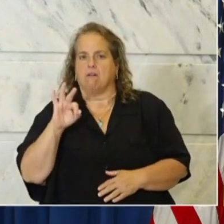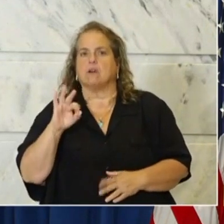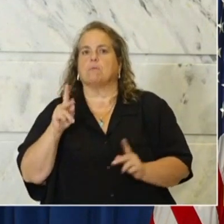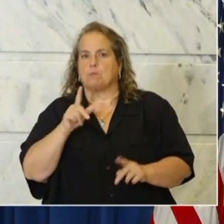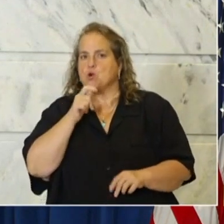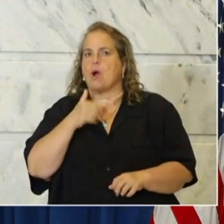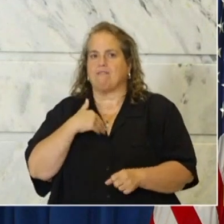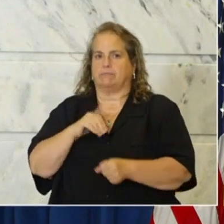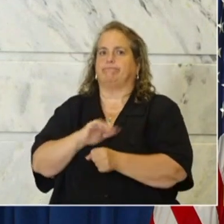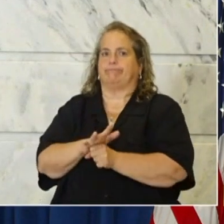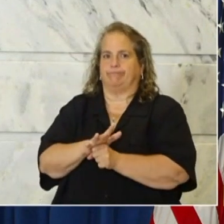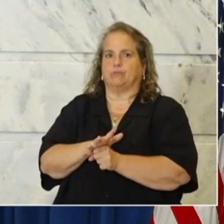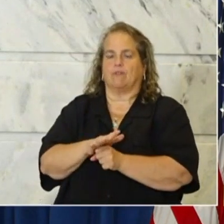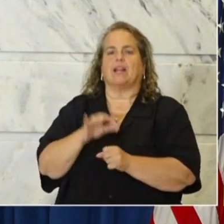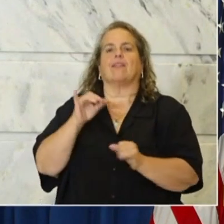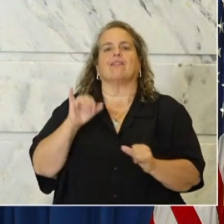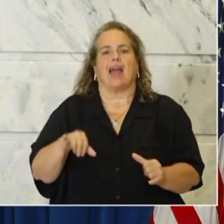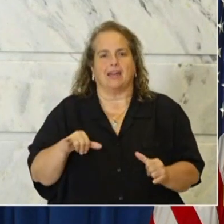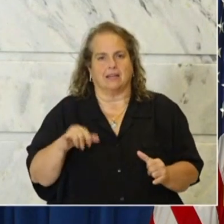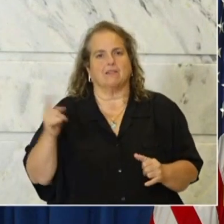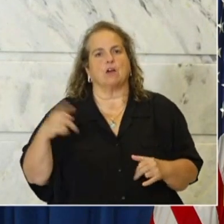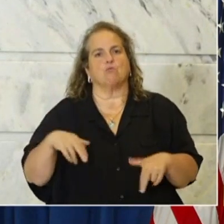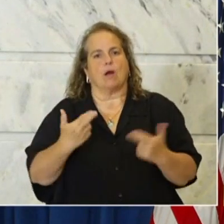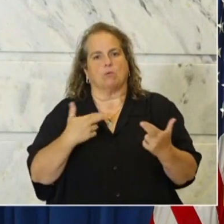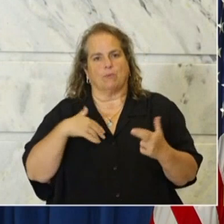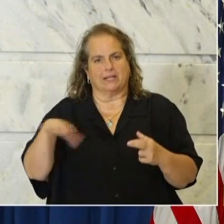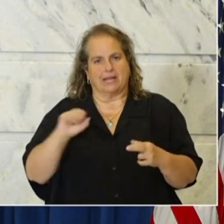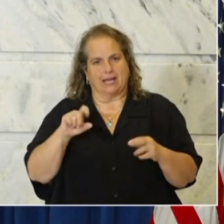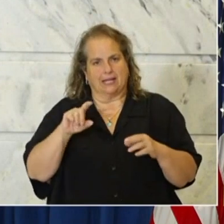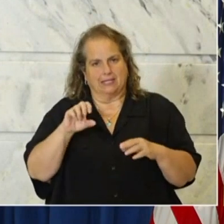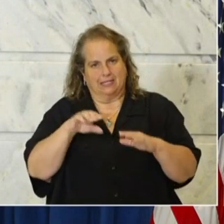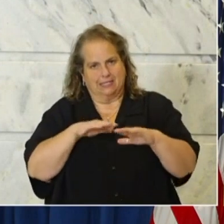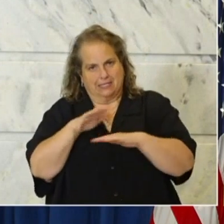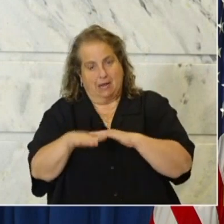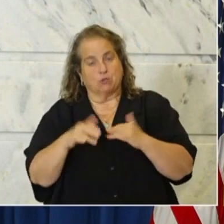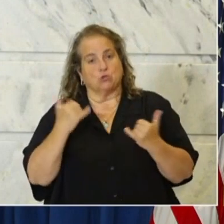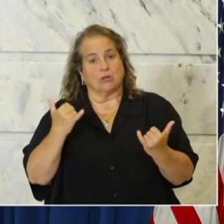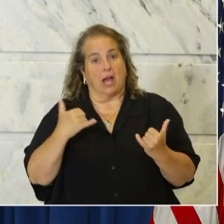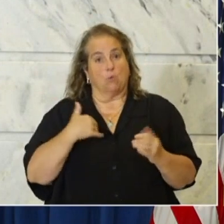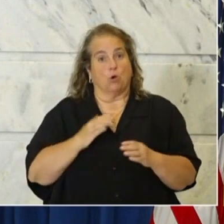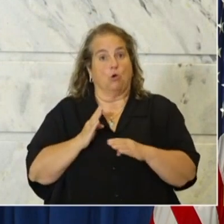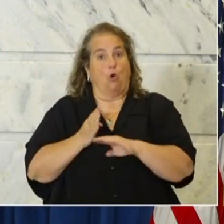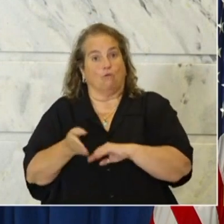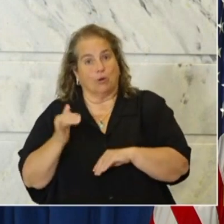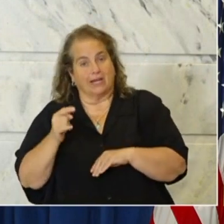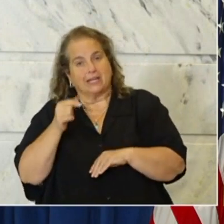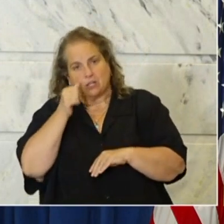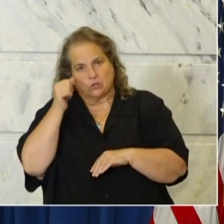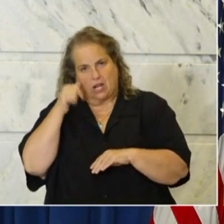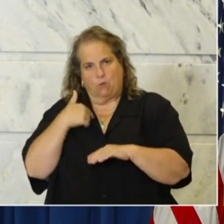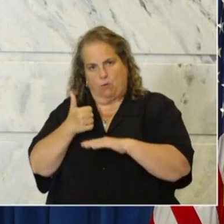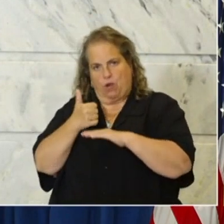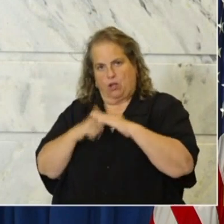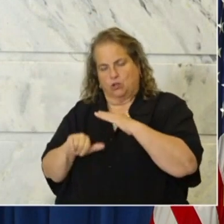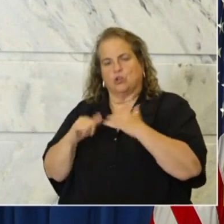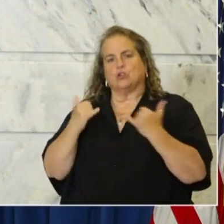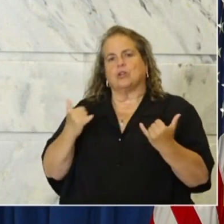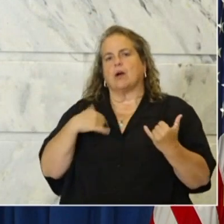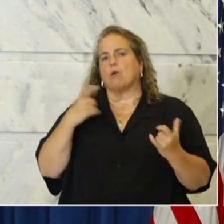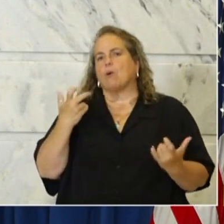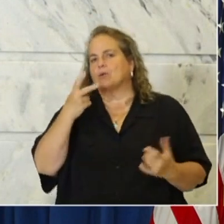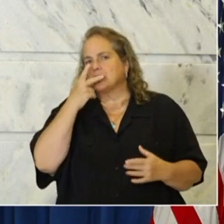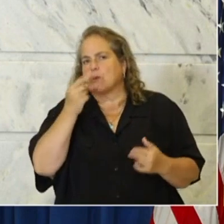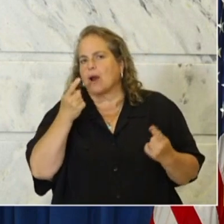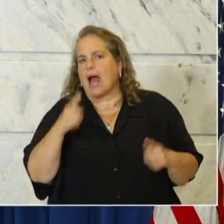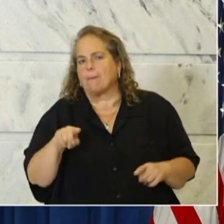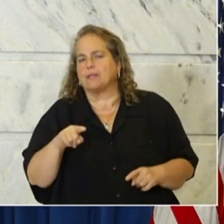taking steps. Now, yesterday we were under that. Today we're over it. We're going to want to see what happens in the next